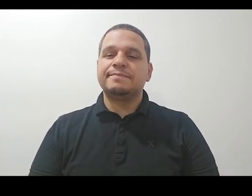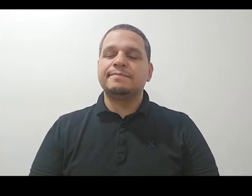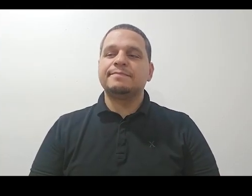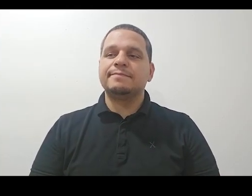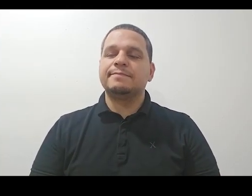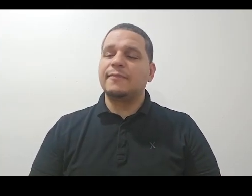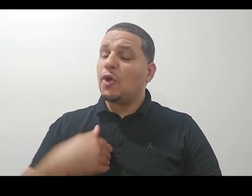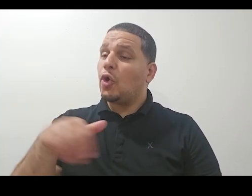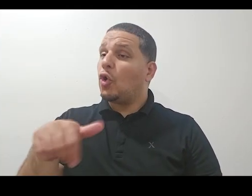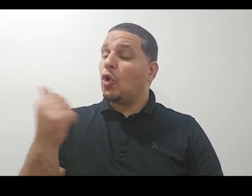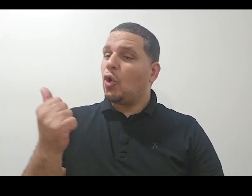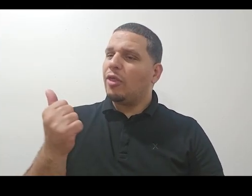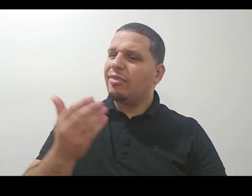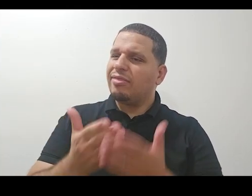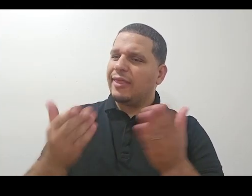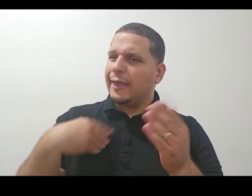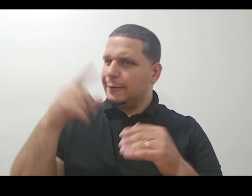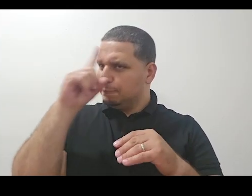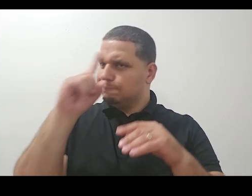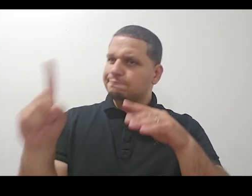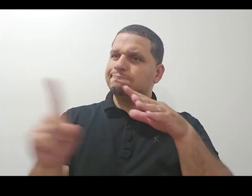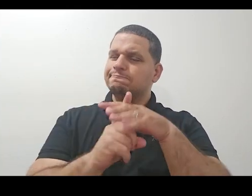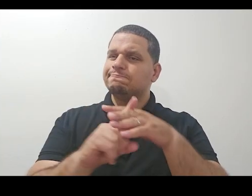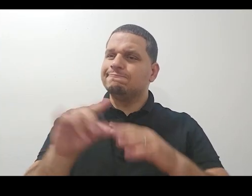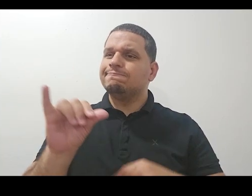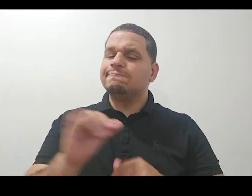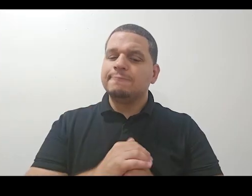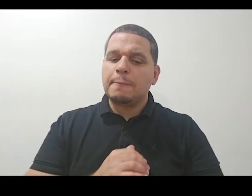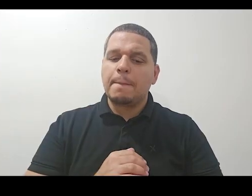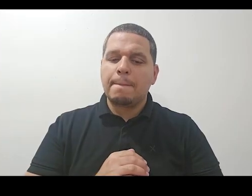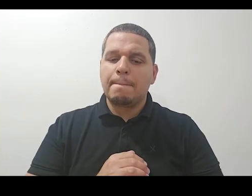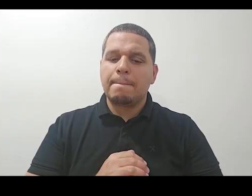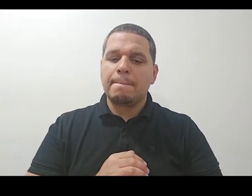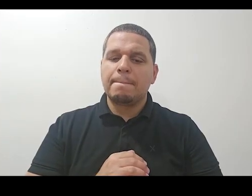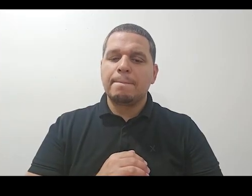And the other thing that I think about is that